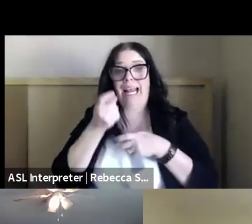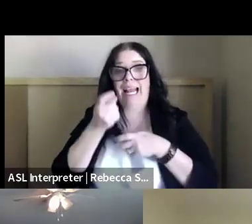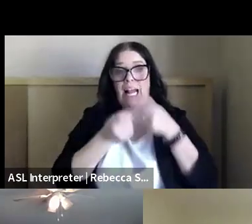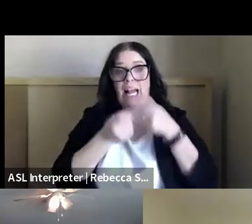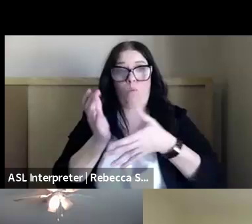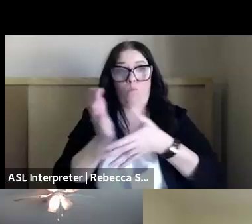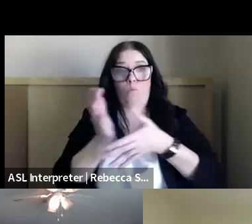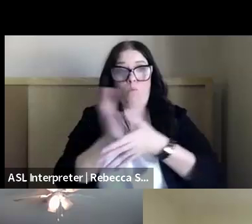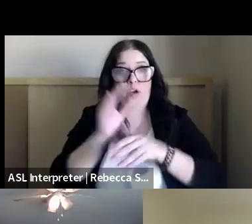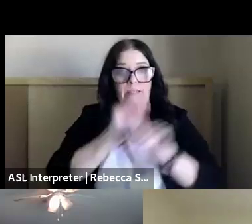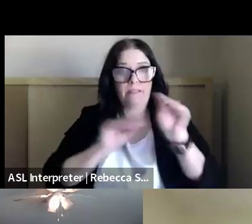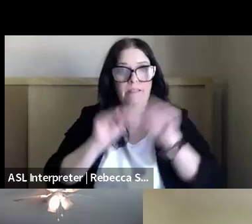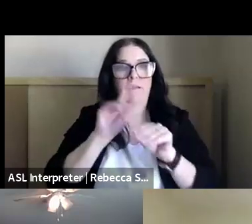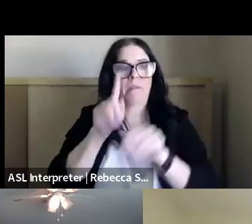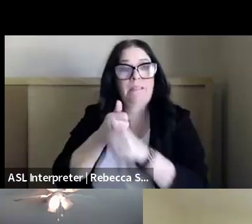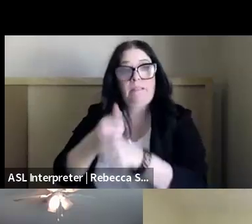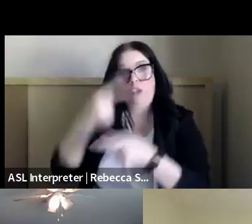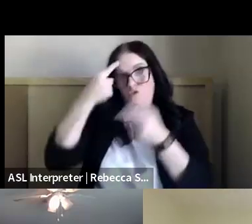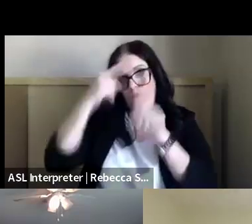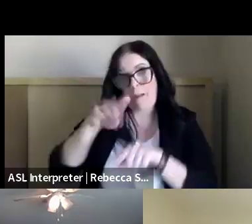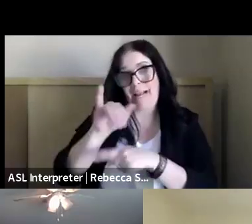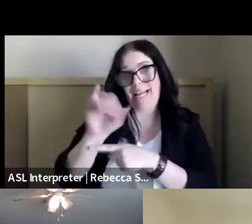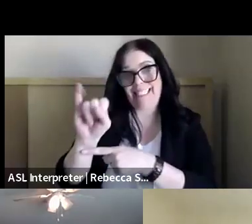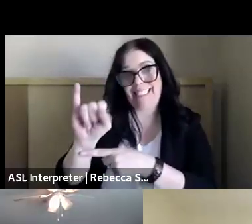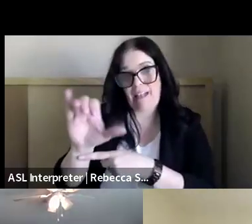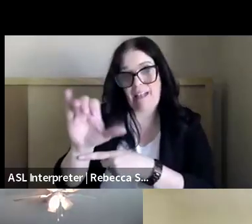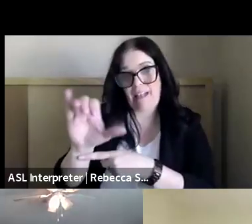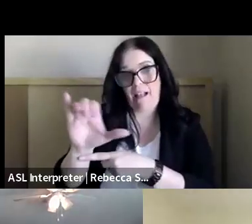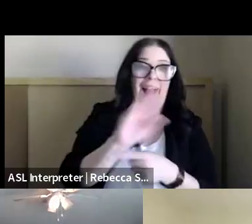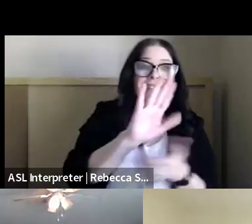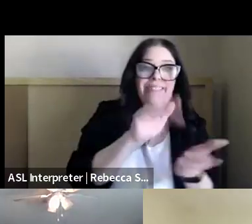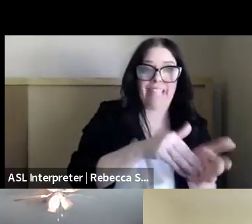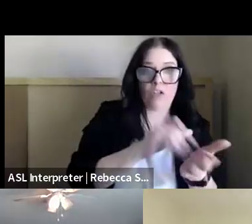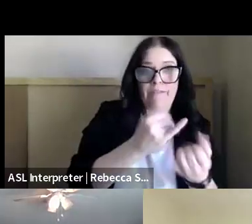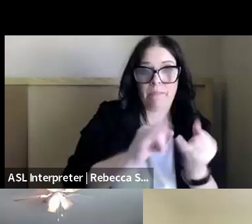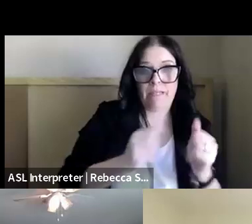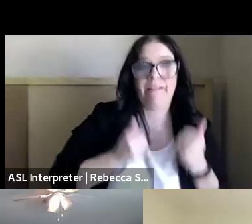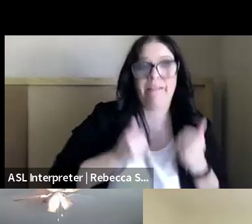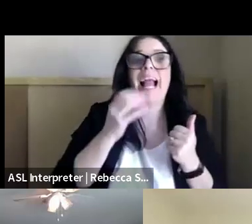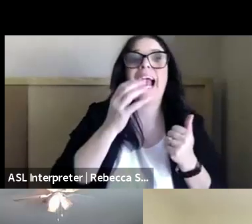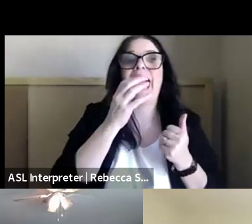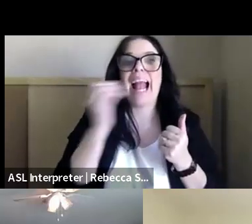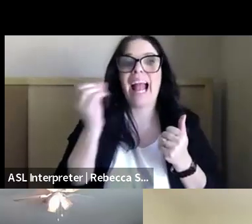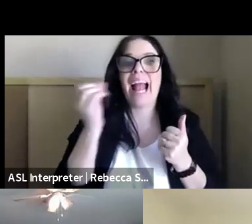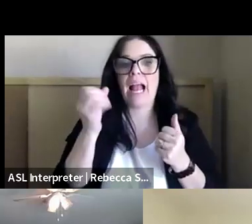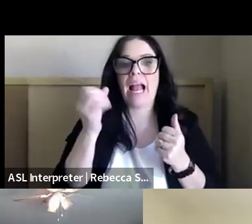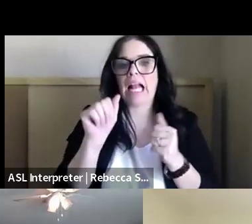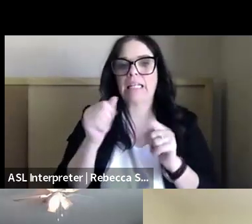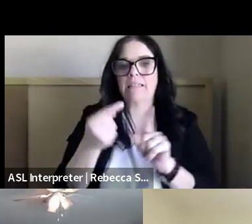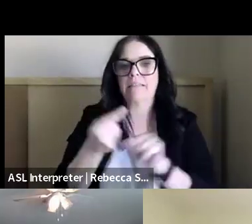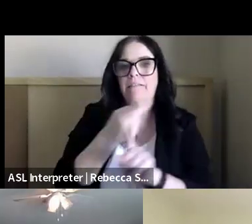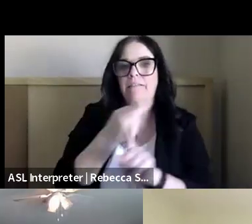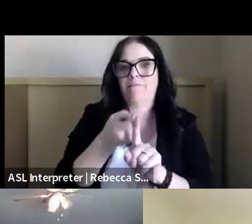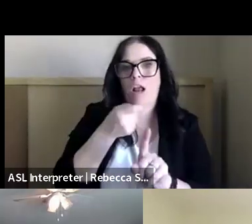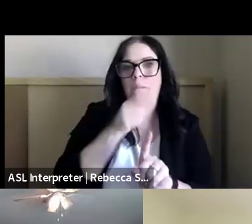amounts to centers agreed upon by the SILC and the centers, and any differences from the